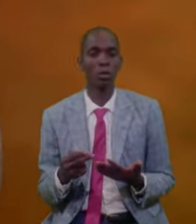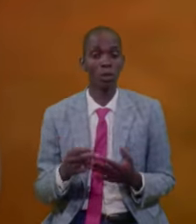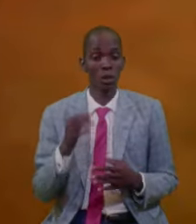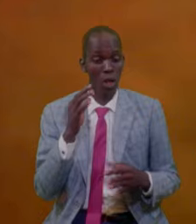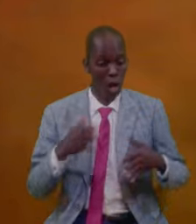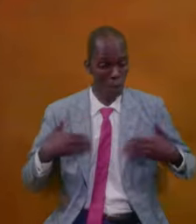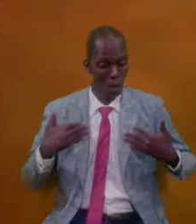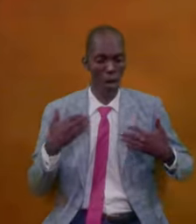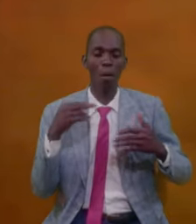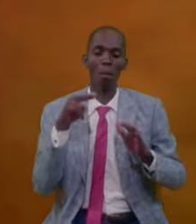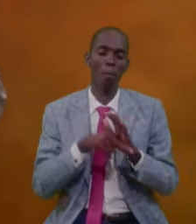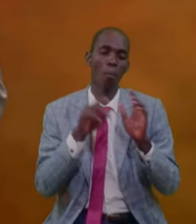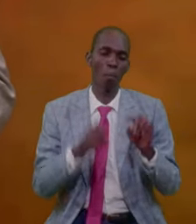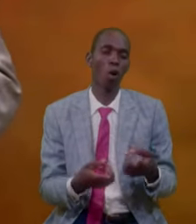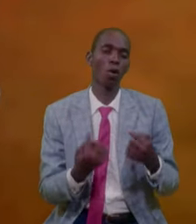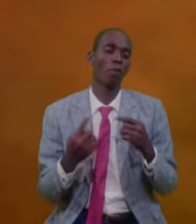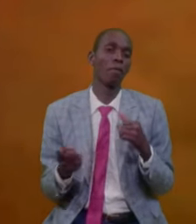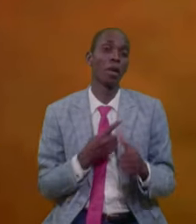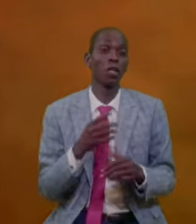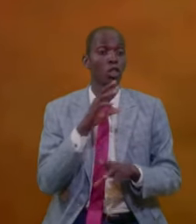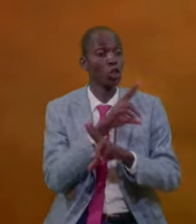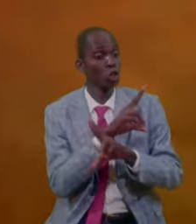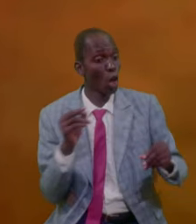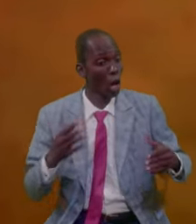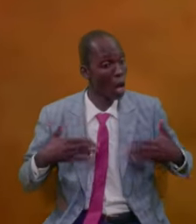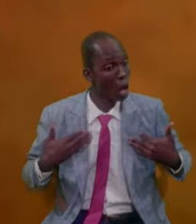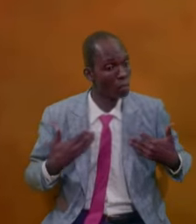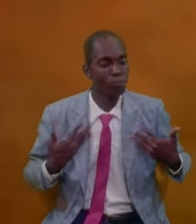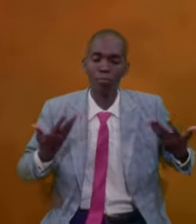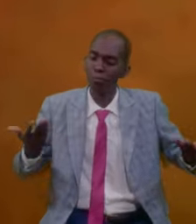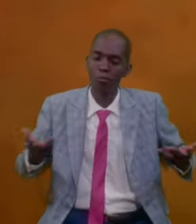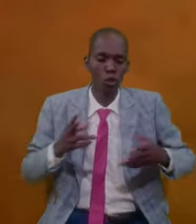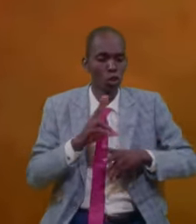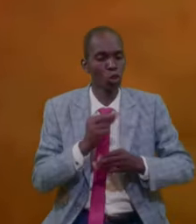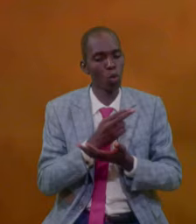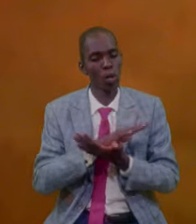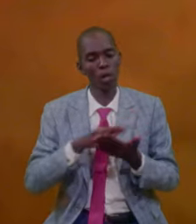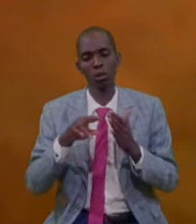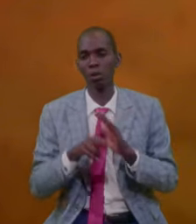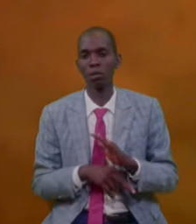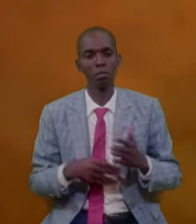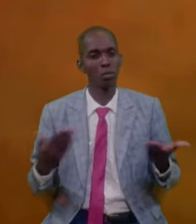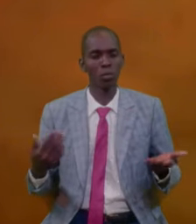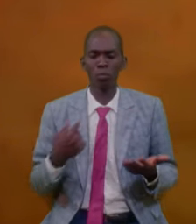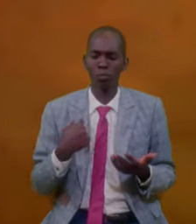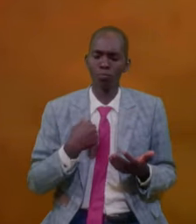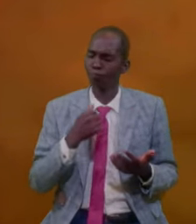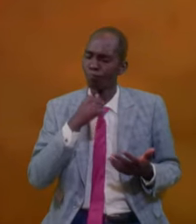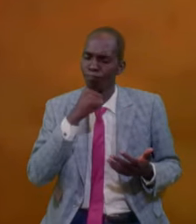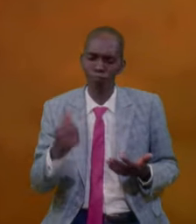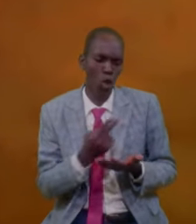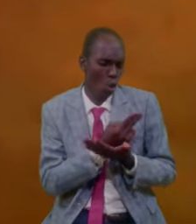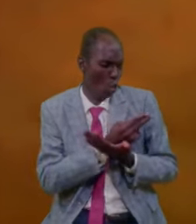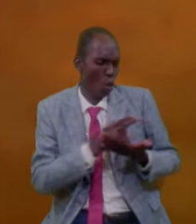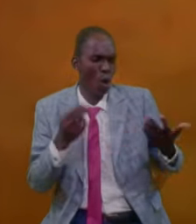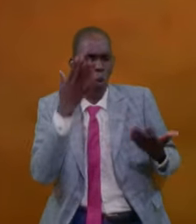If there's no happiness, there's no holiness, they're not holy unto the Lord, because after all, I'm not happy, why should I be